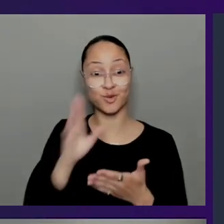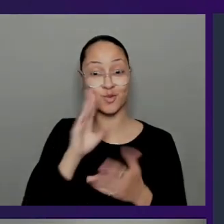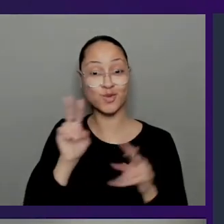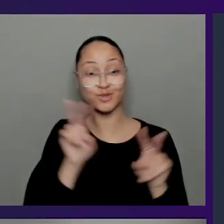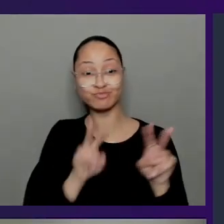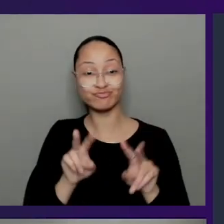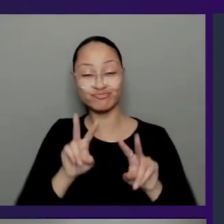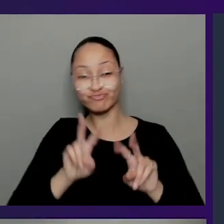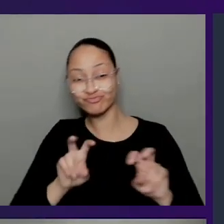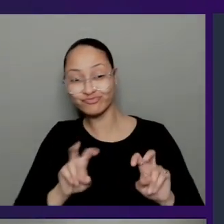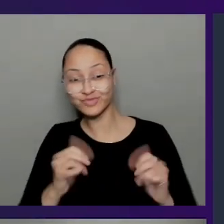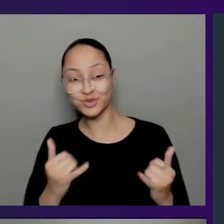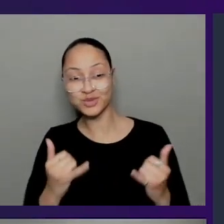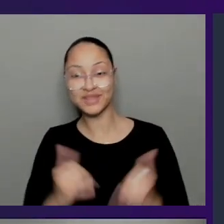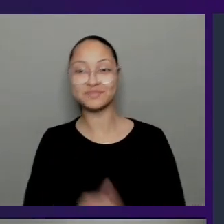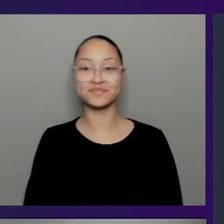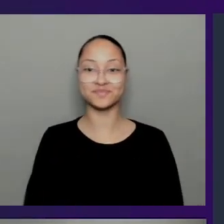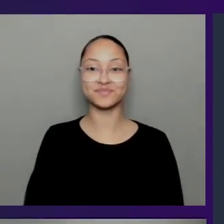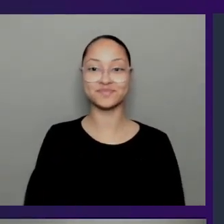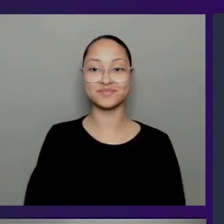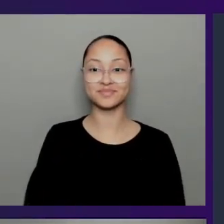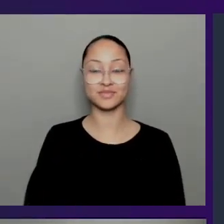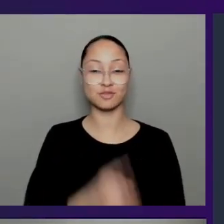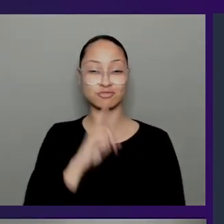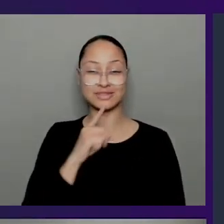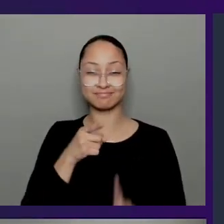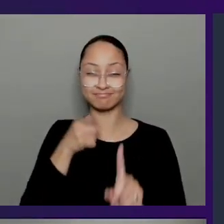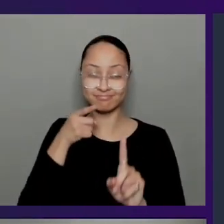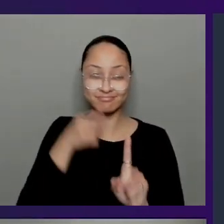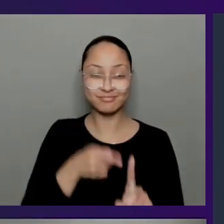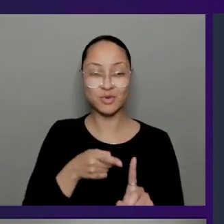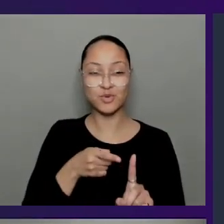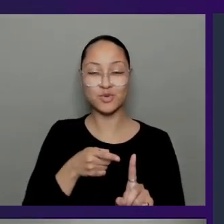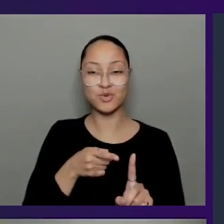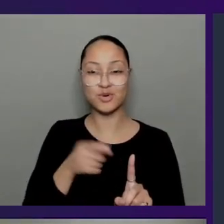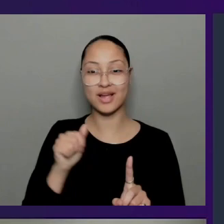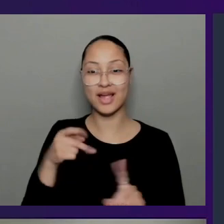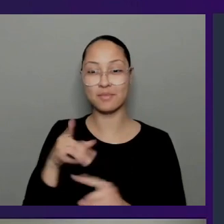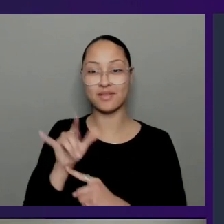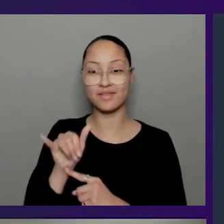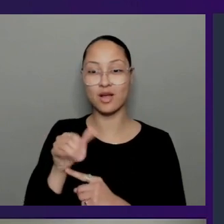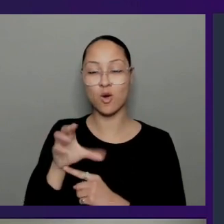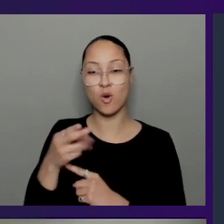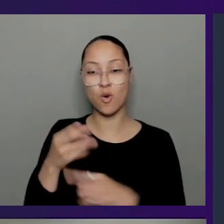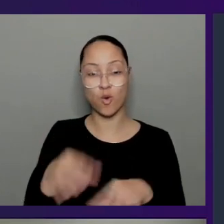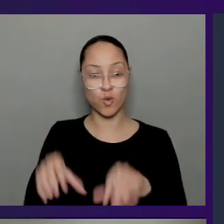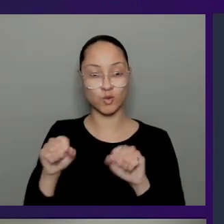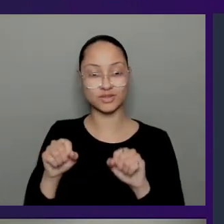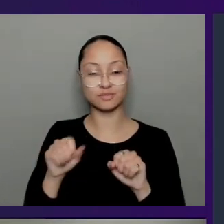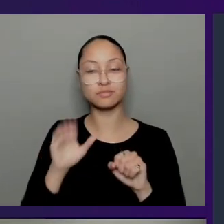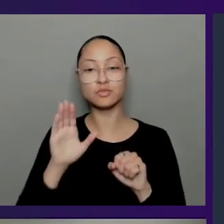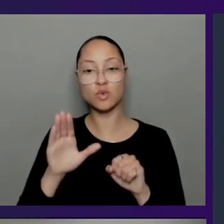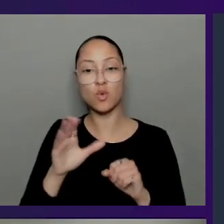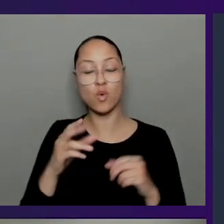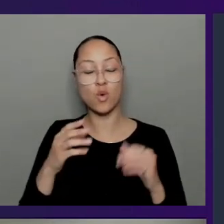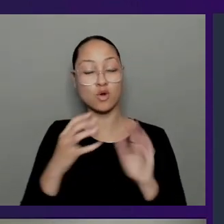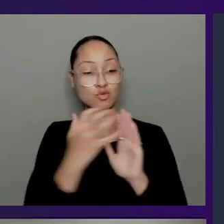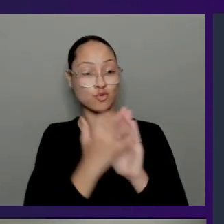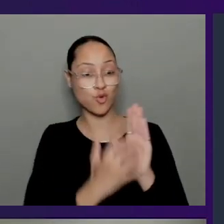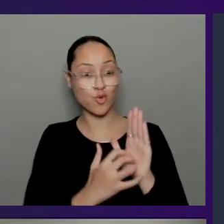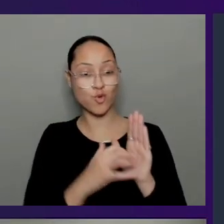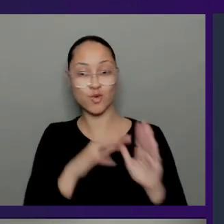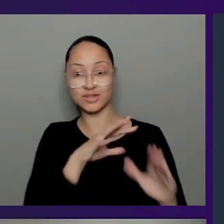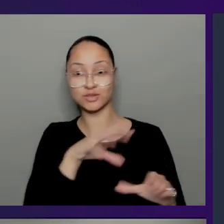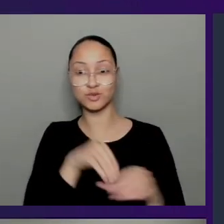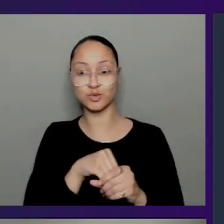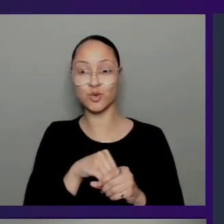So the core of Amplify Hosting is that you store your application code into a Git repo.